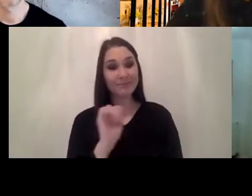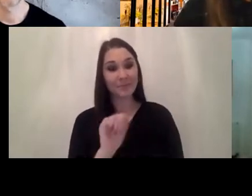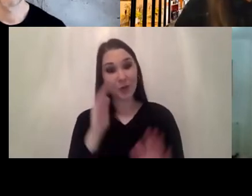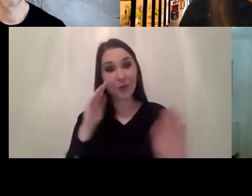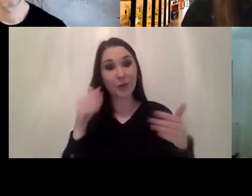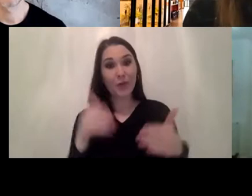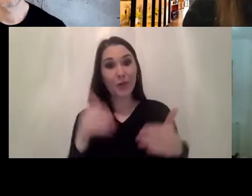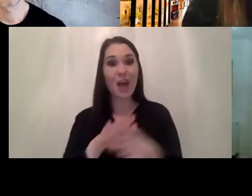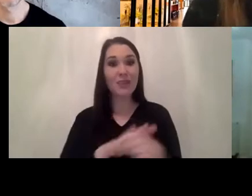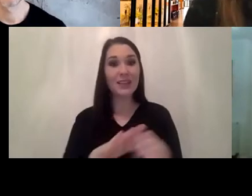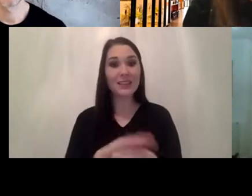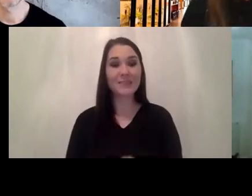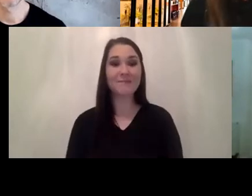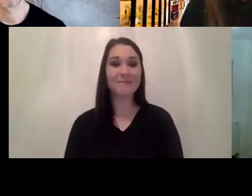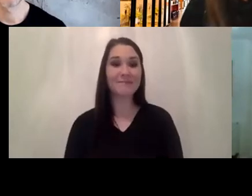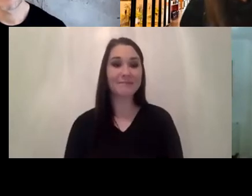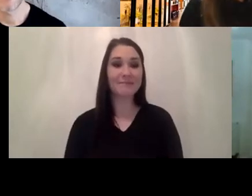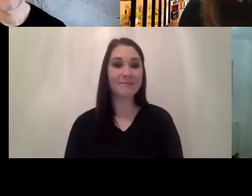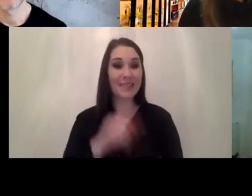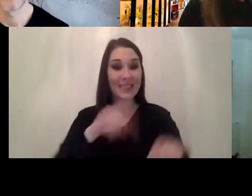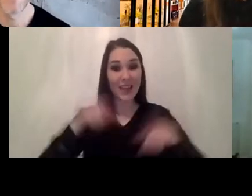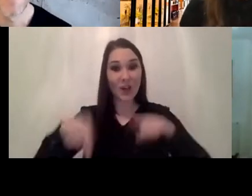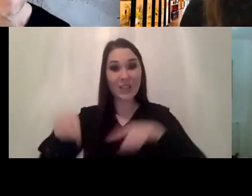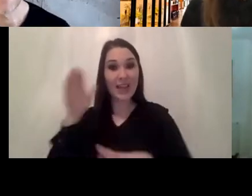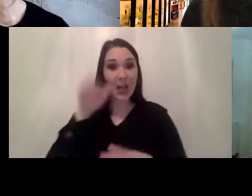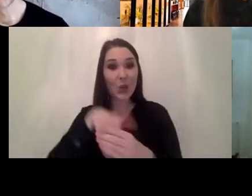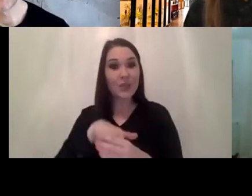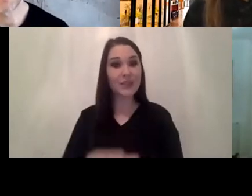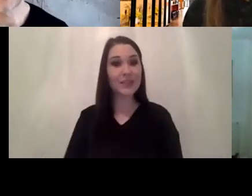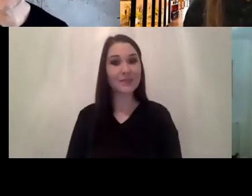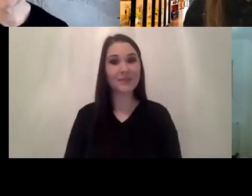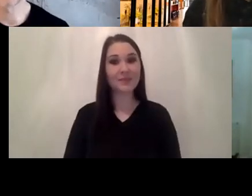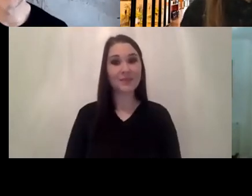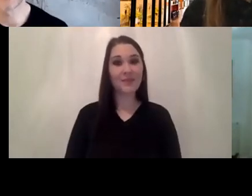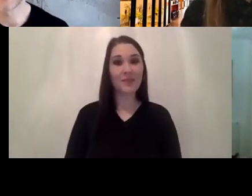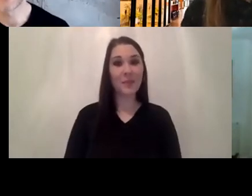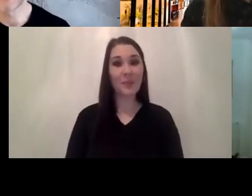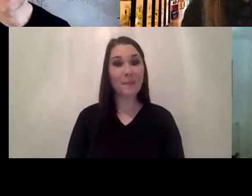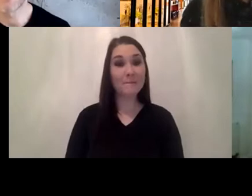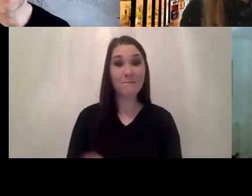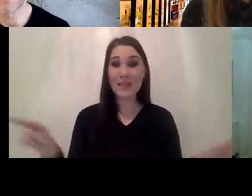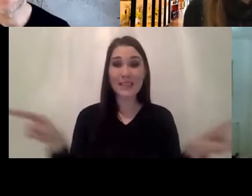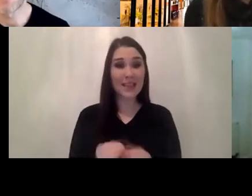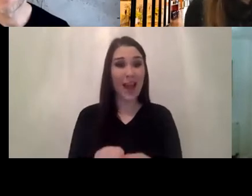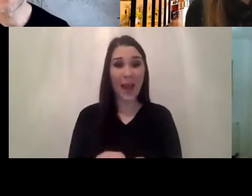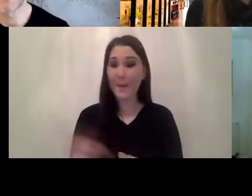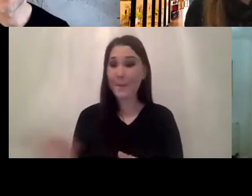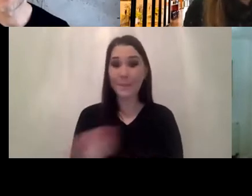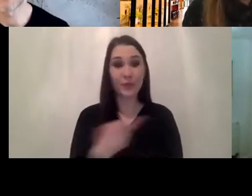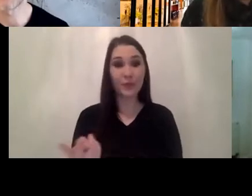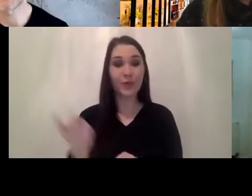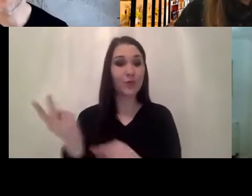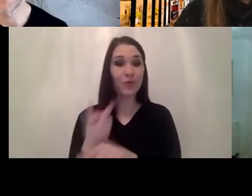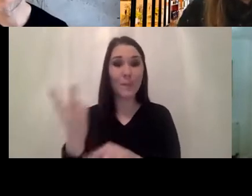areas from your side for diversity and inclusivity? Well, I mean, again, just want to echo completely, you know,